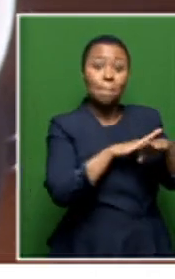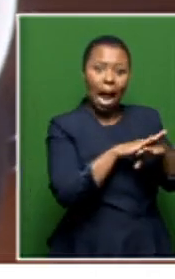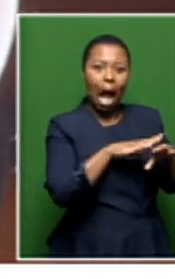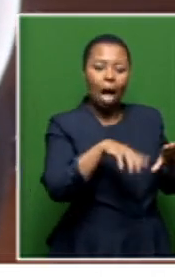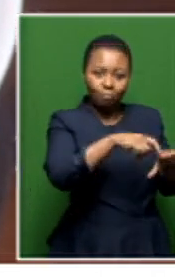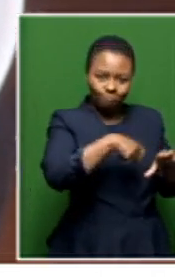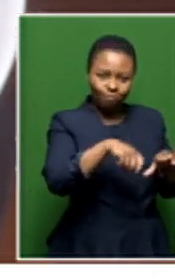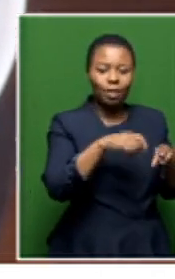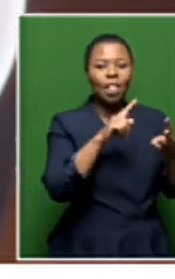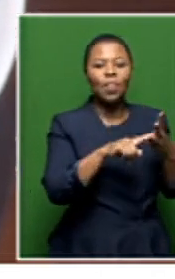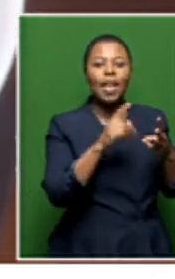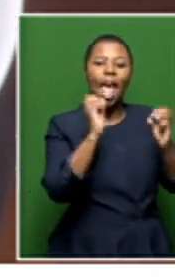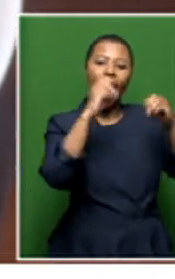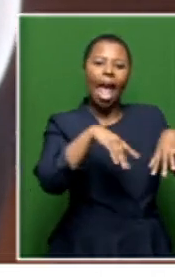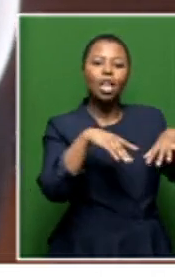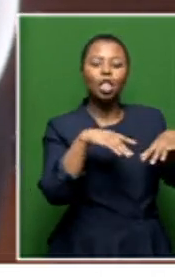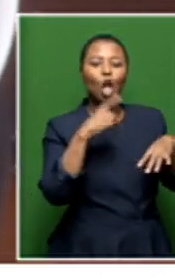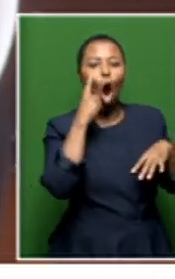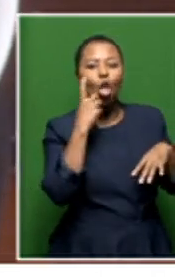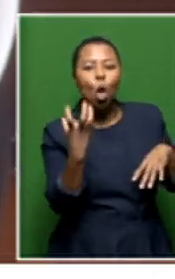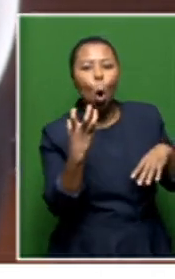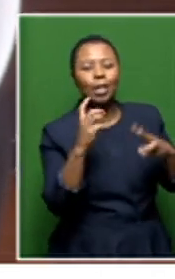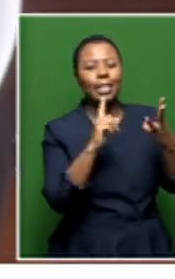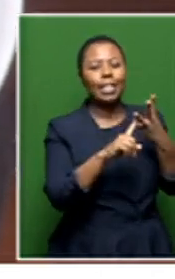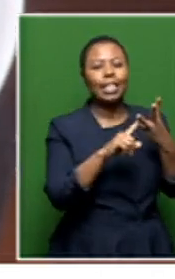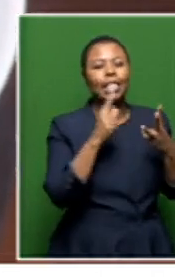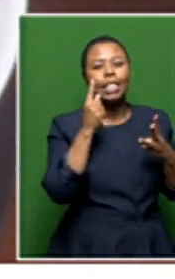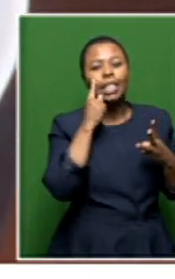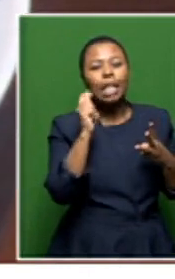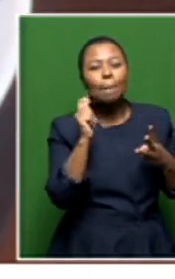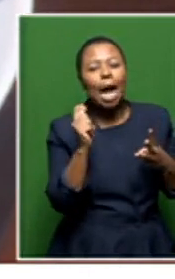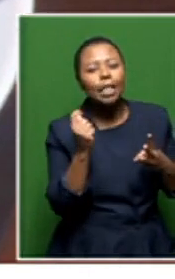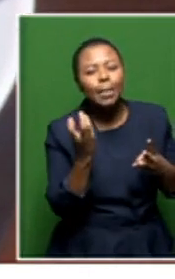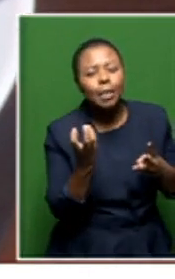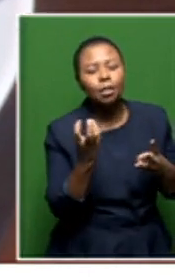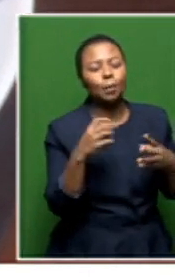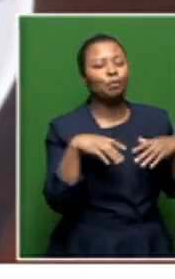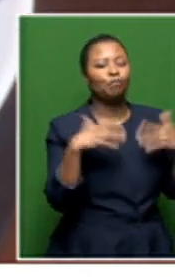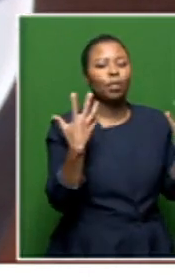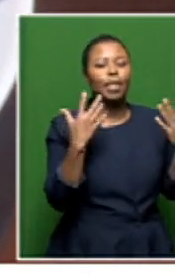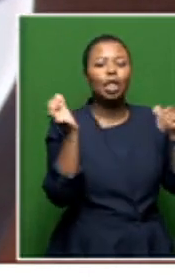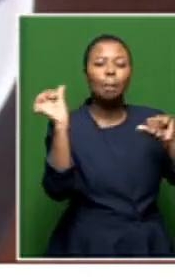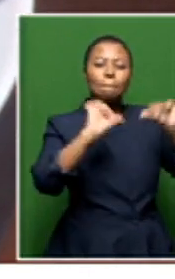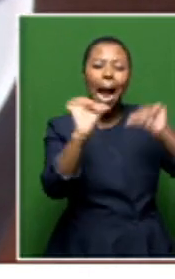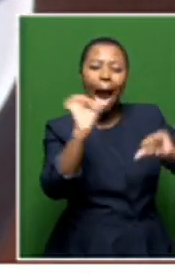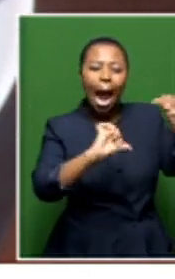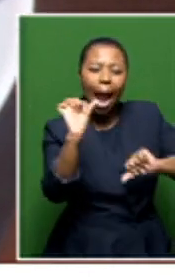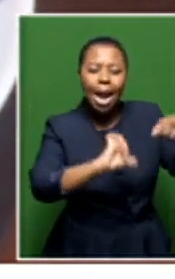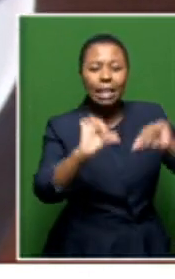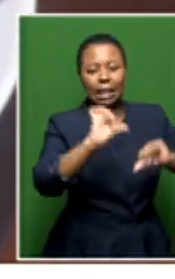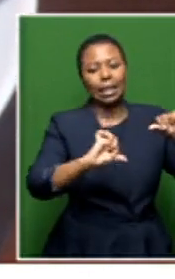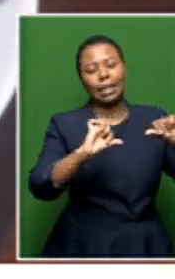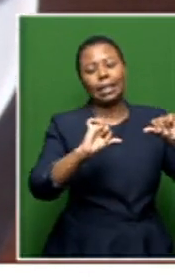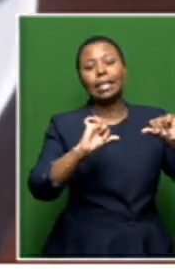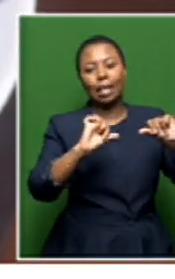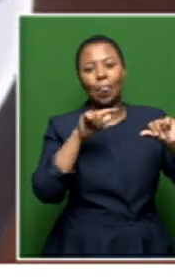was browning the meat, add onions, canned tomatoes, my spices, and then